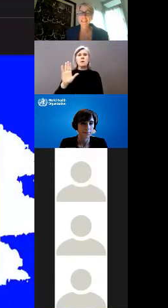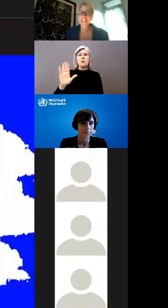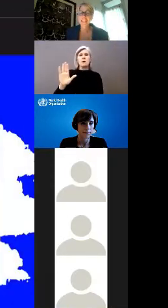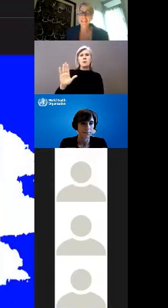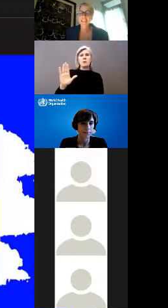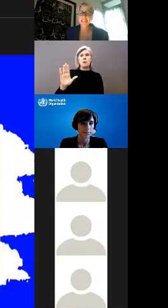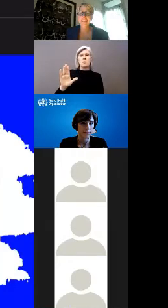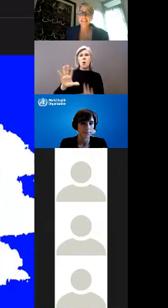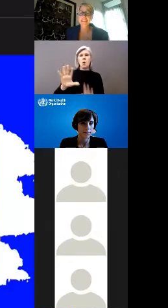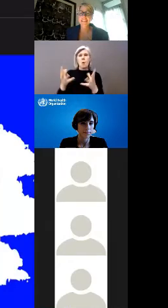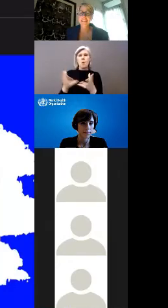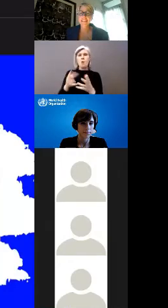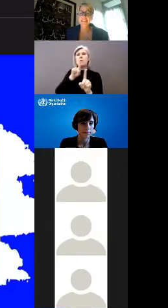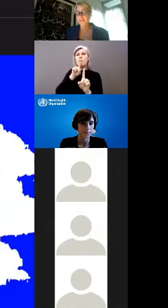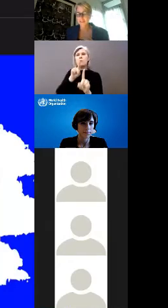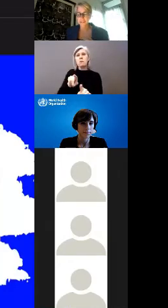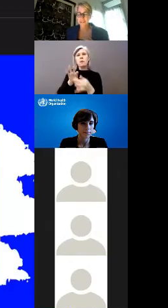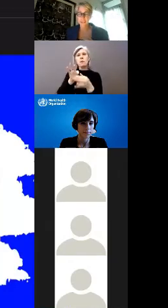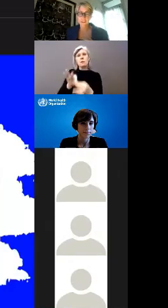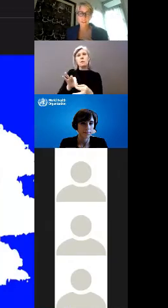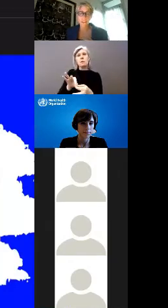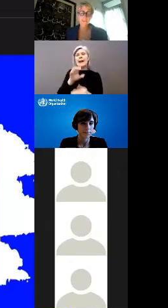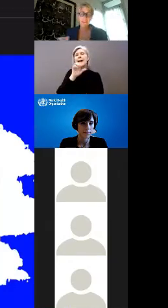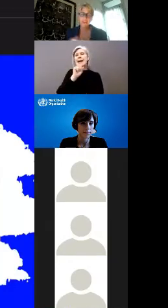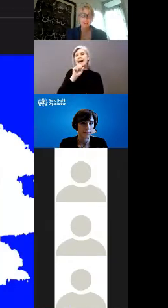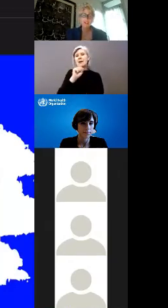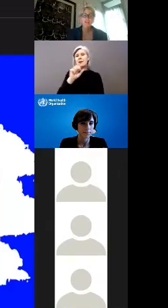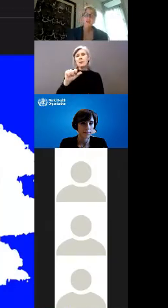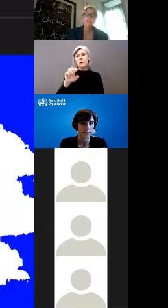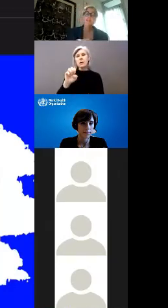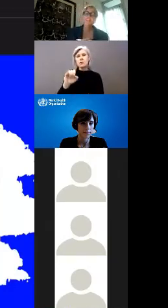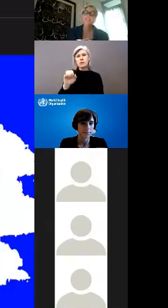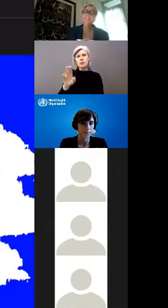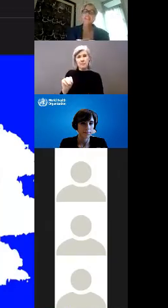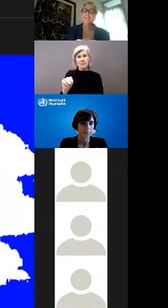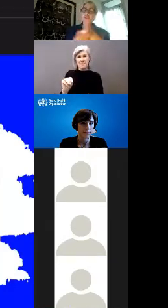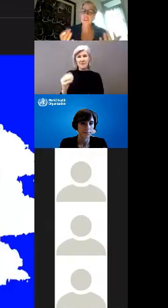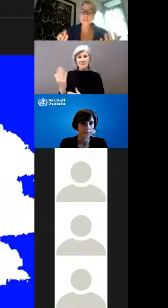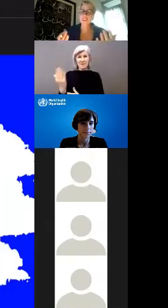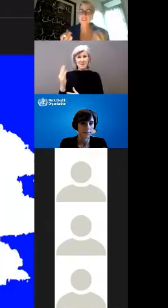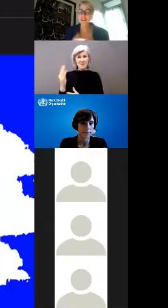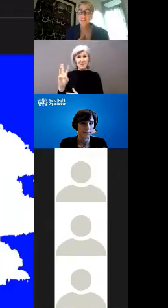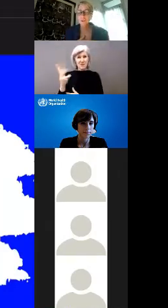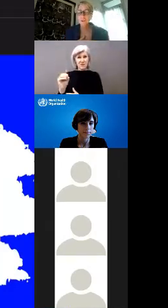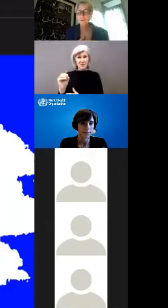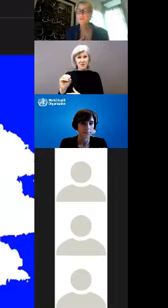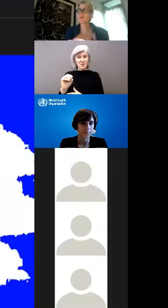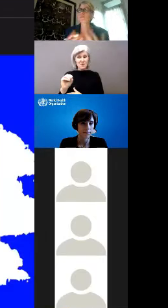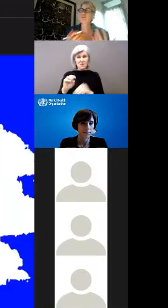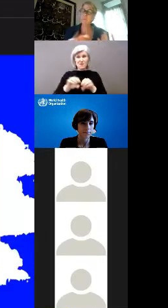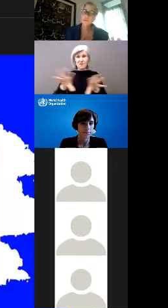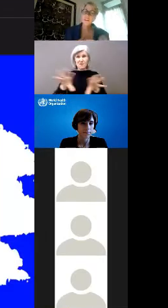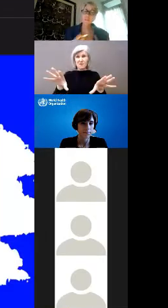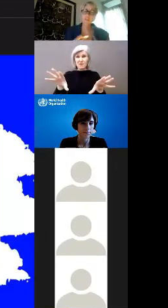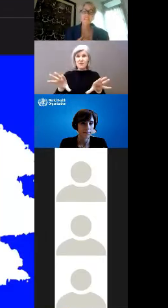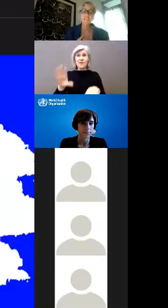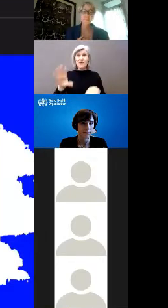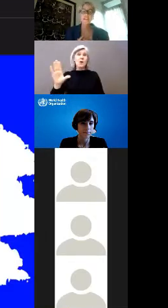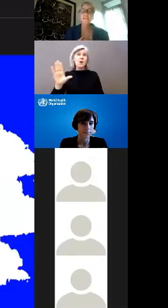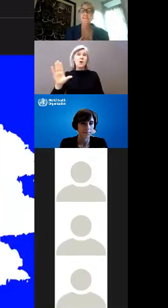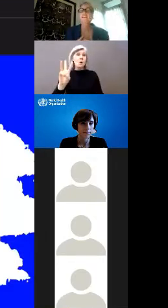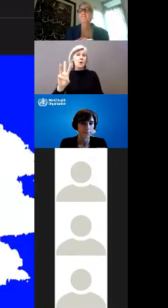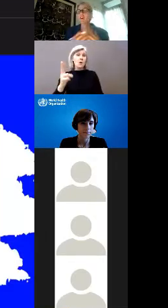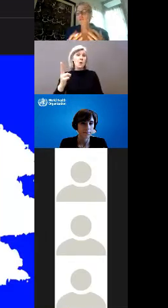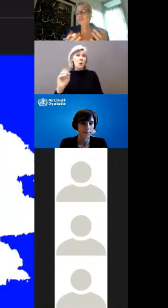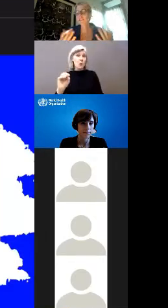Report on Ageism that we launched this morning. So it is a joint UN report for the World Health